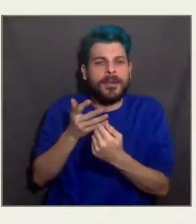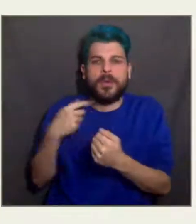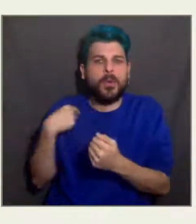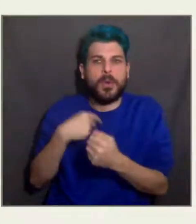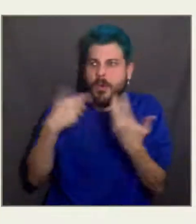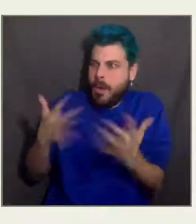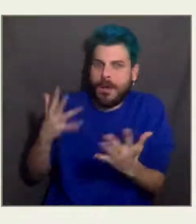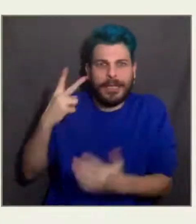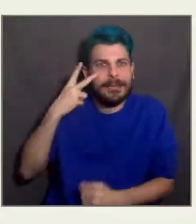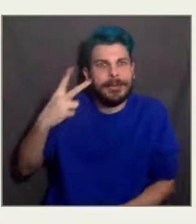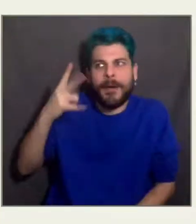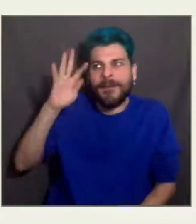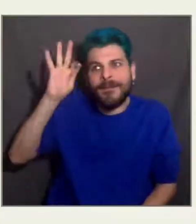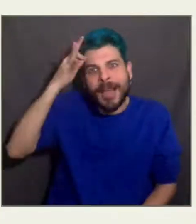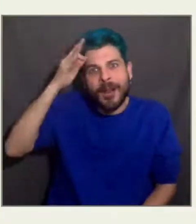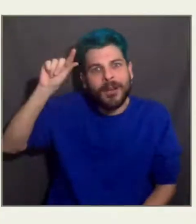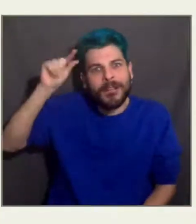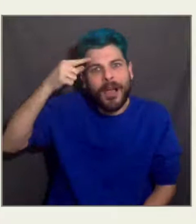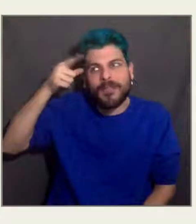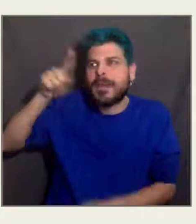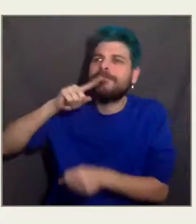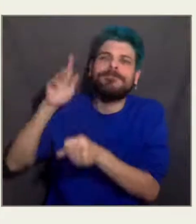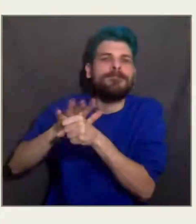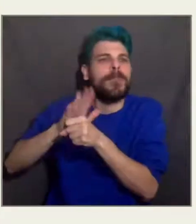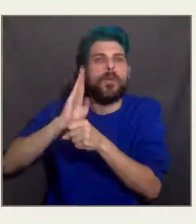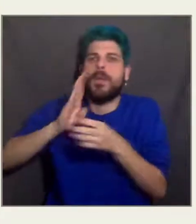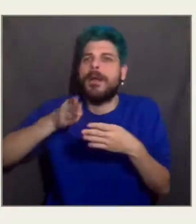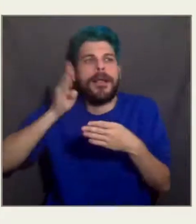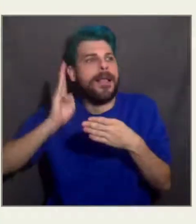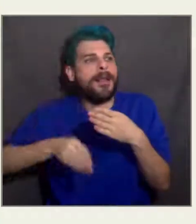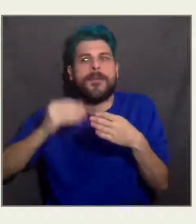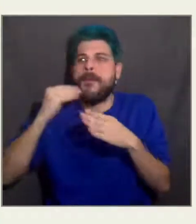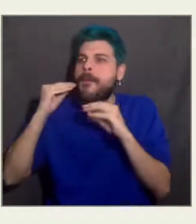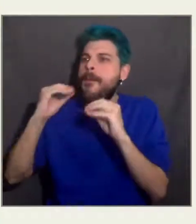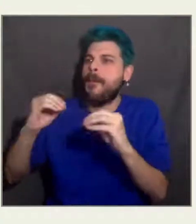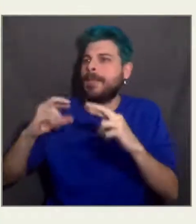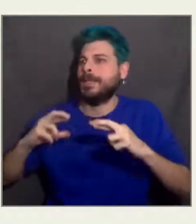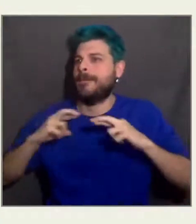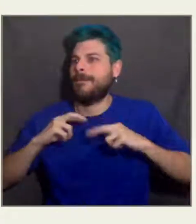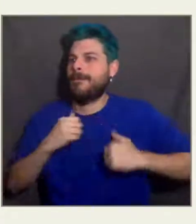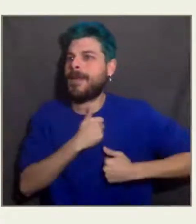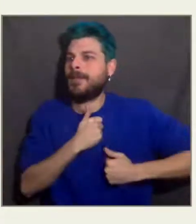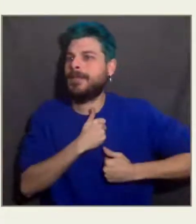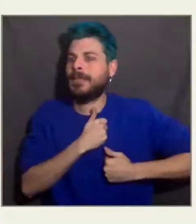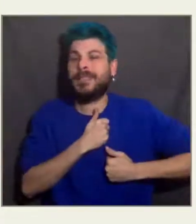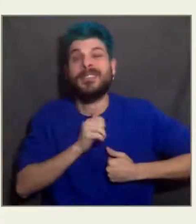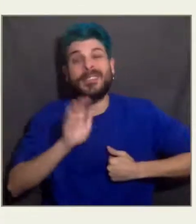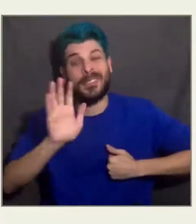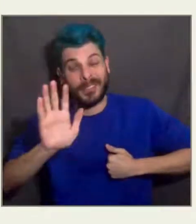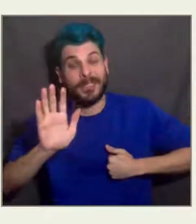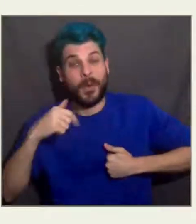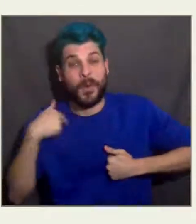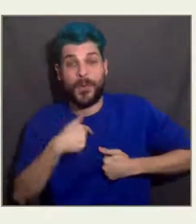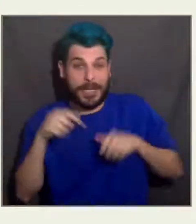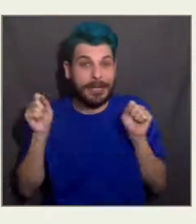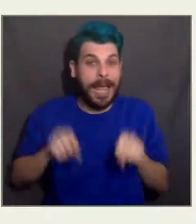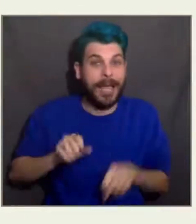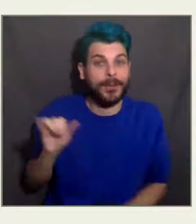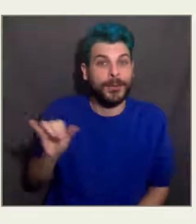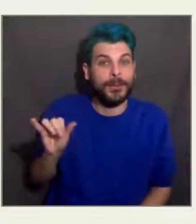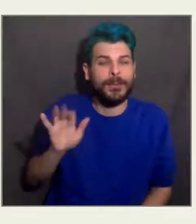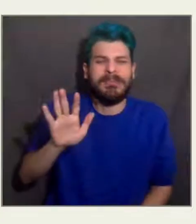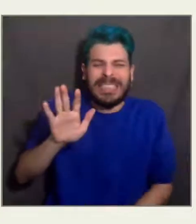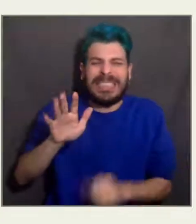government. It's something that we can achieve for all, but it will take time. To reiterate, in less than